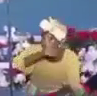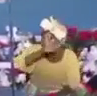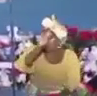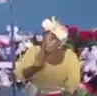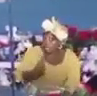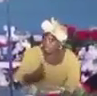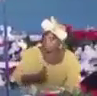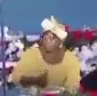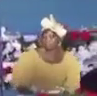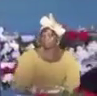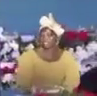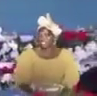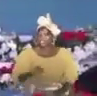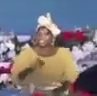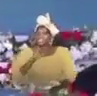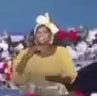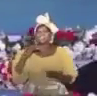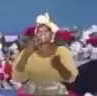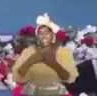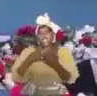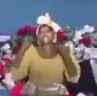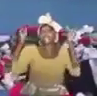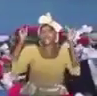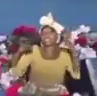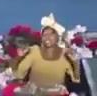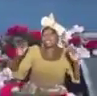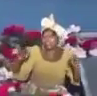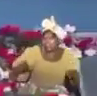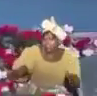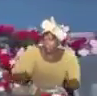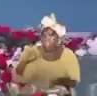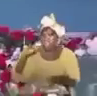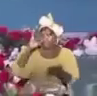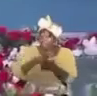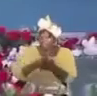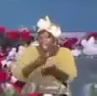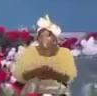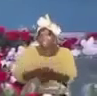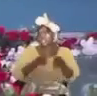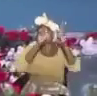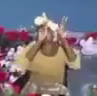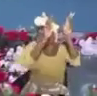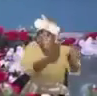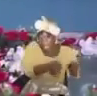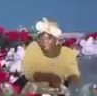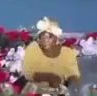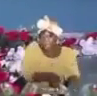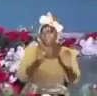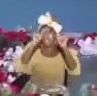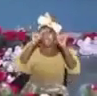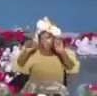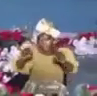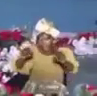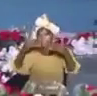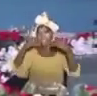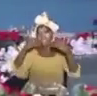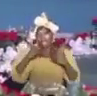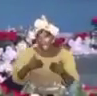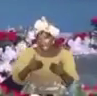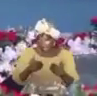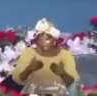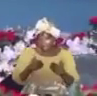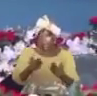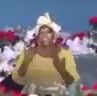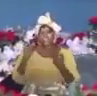Is there such a possibility in the economy of God that a believer can be so fortified that the same way